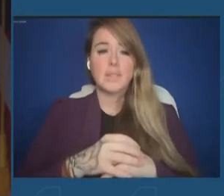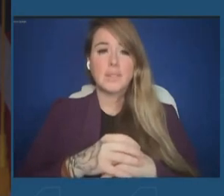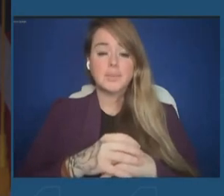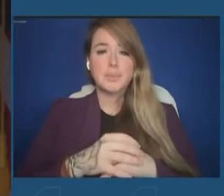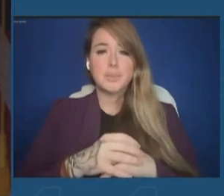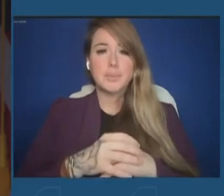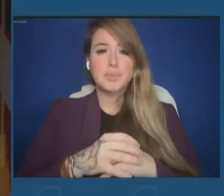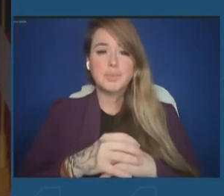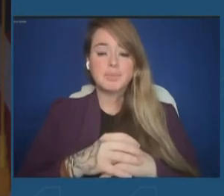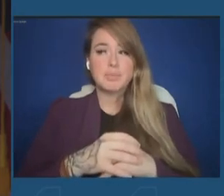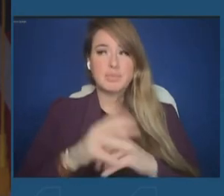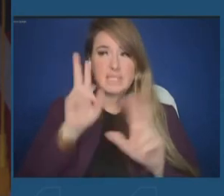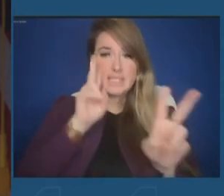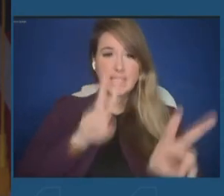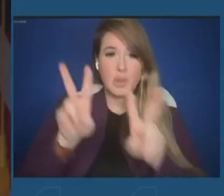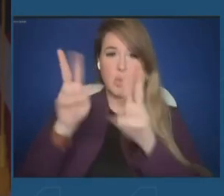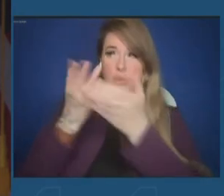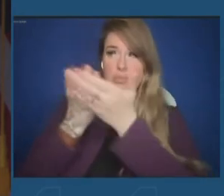Heroes were there again.